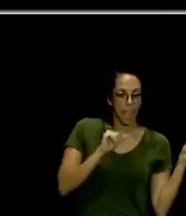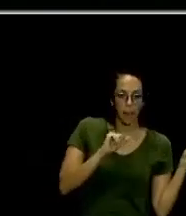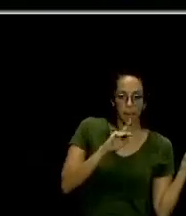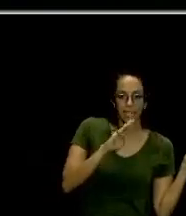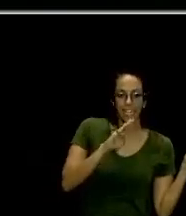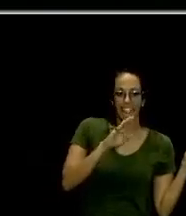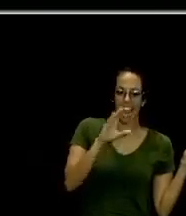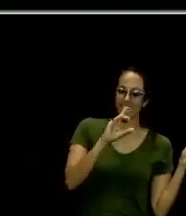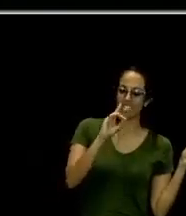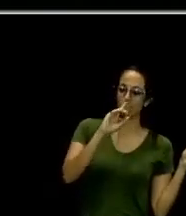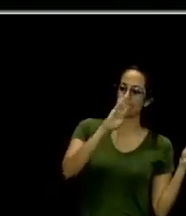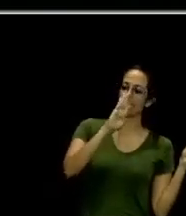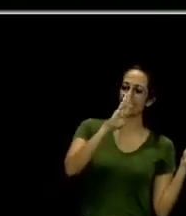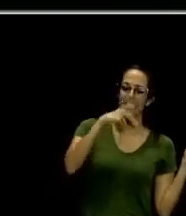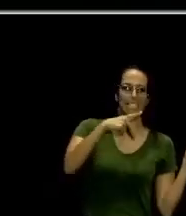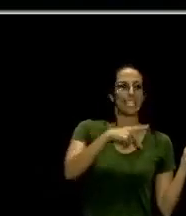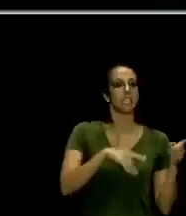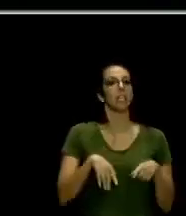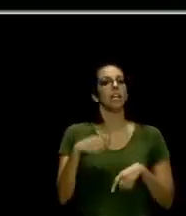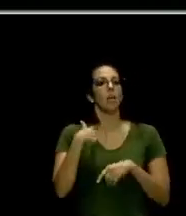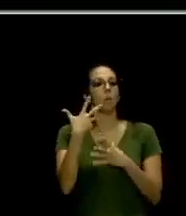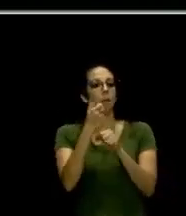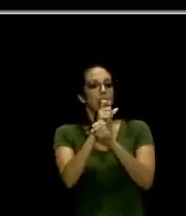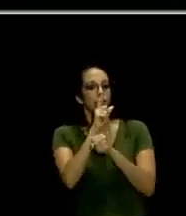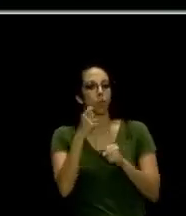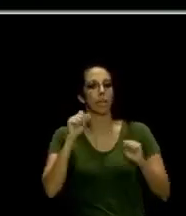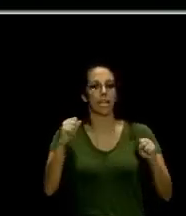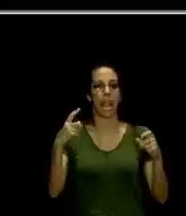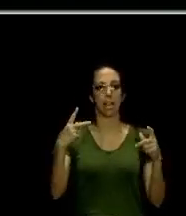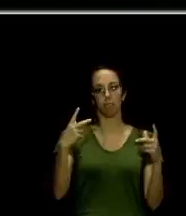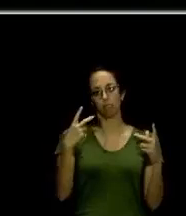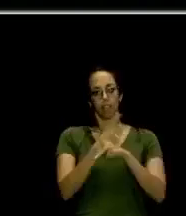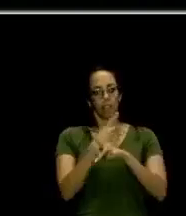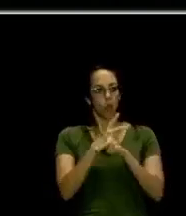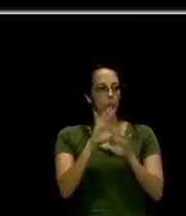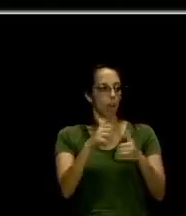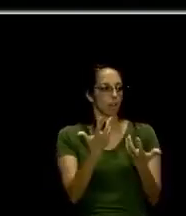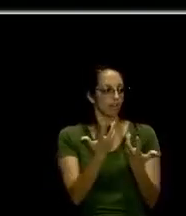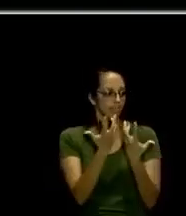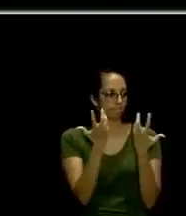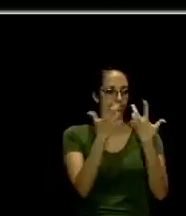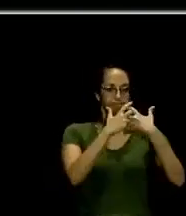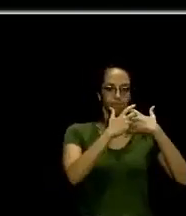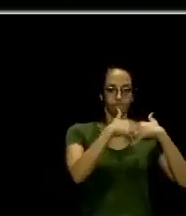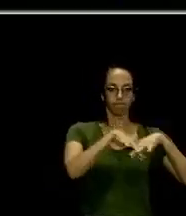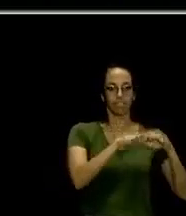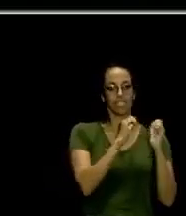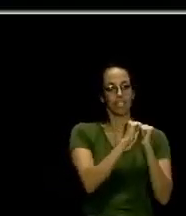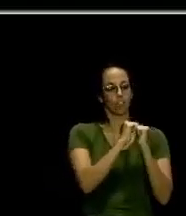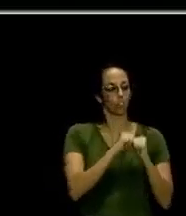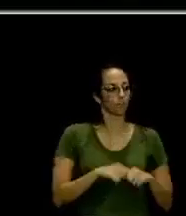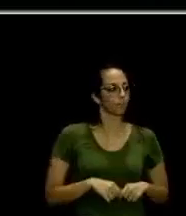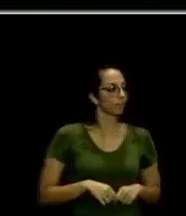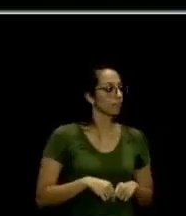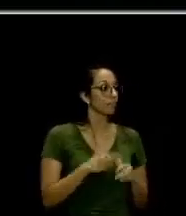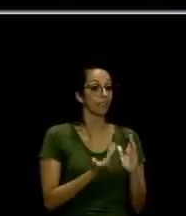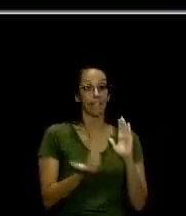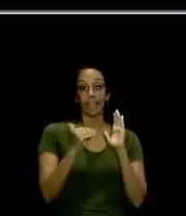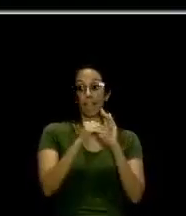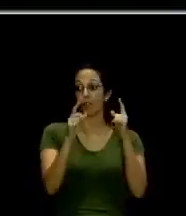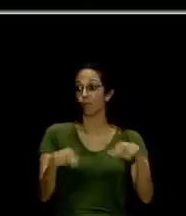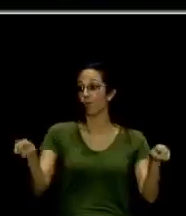crisis perspective and look forward for what's to come in the upcoming year. Again, you all